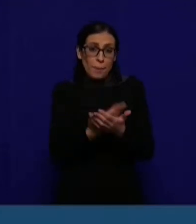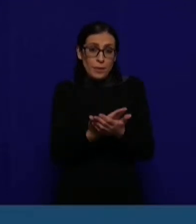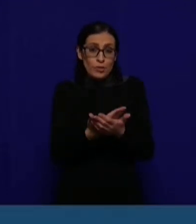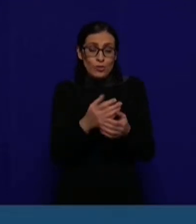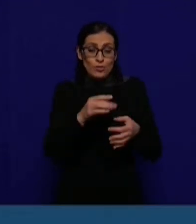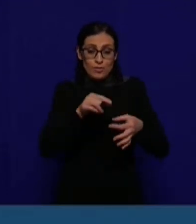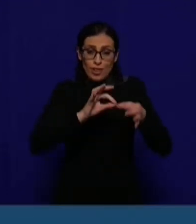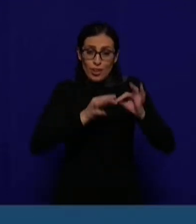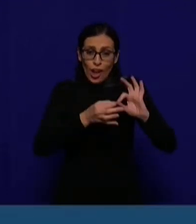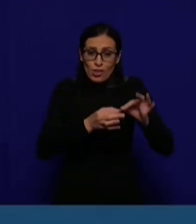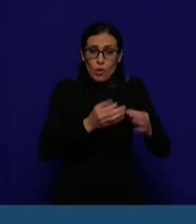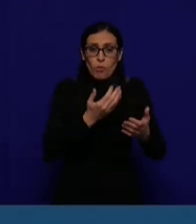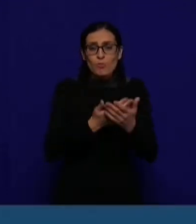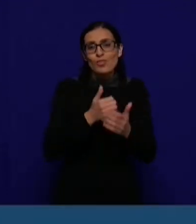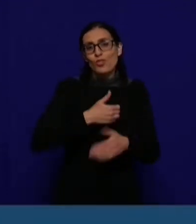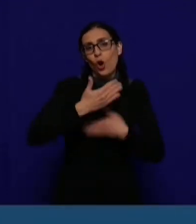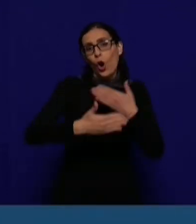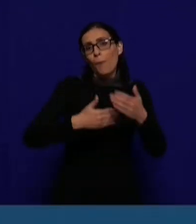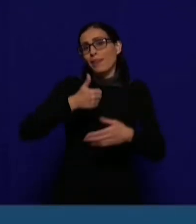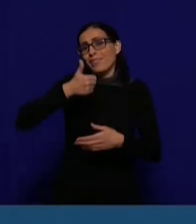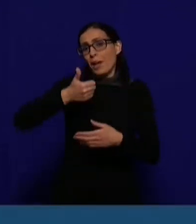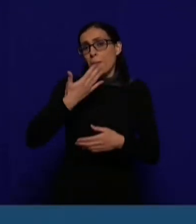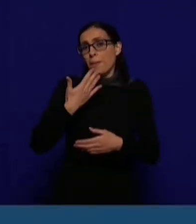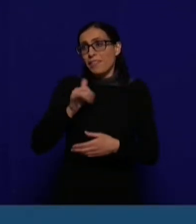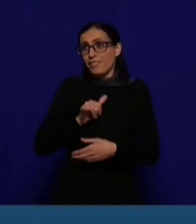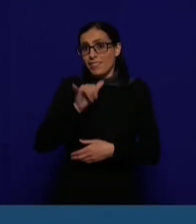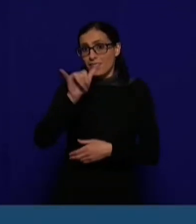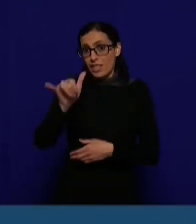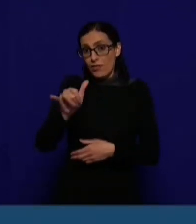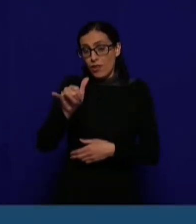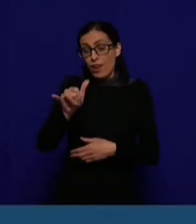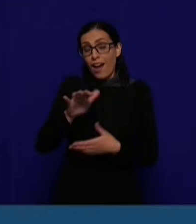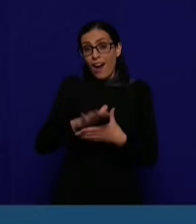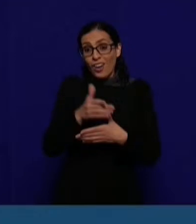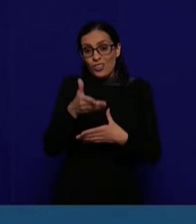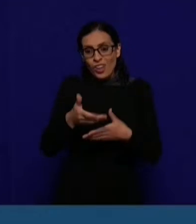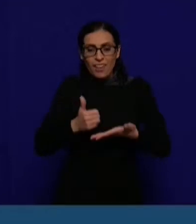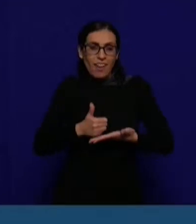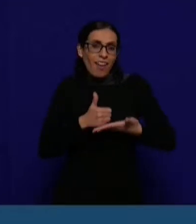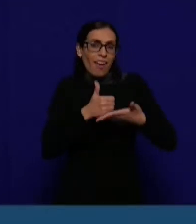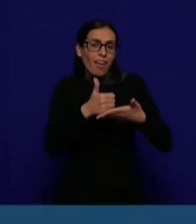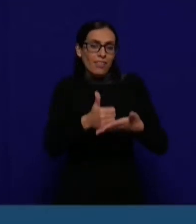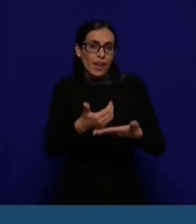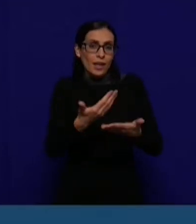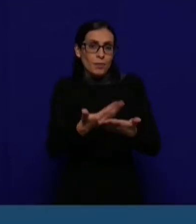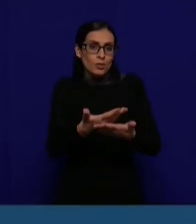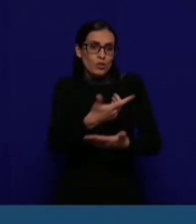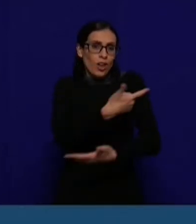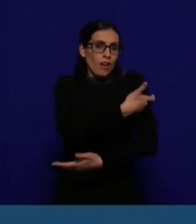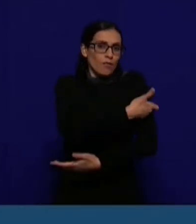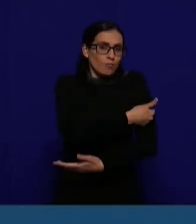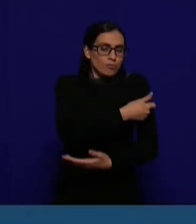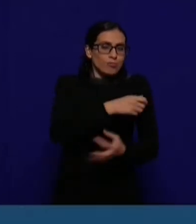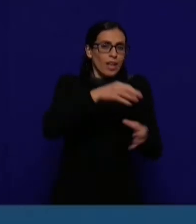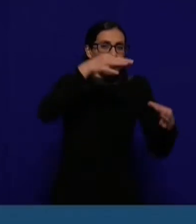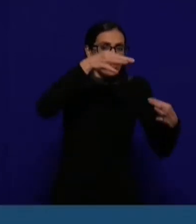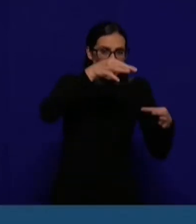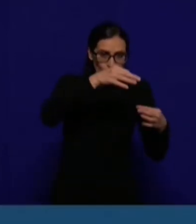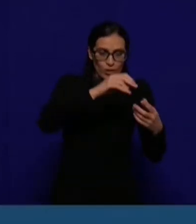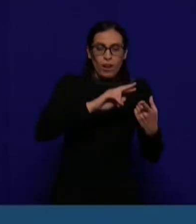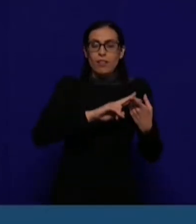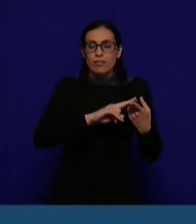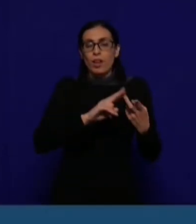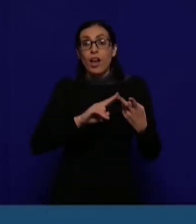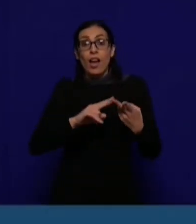kif aħna li risqin ukoll lejn konna faċilitajiet kemm bil-vaccine certificate il-qoddim kif ukoll